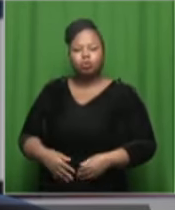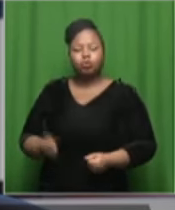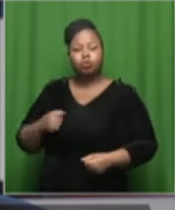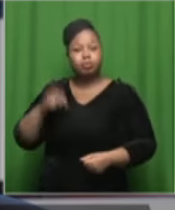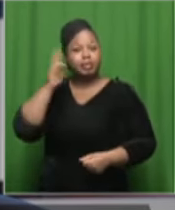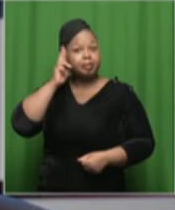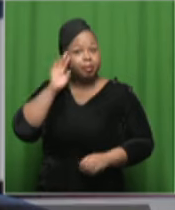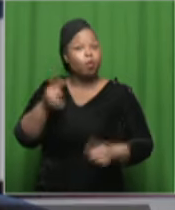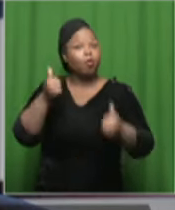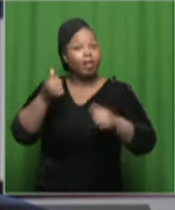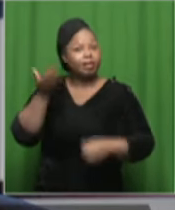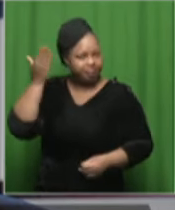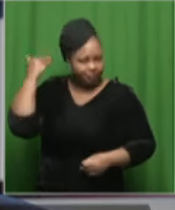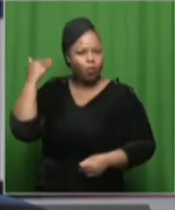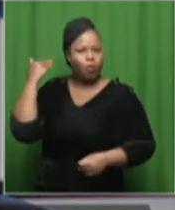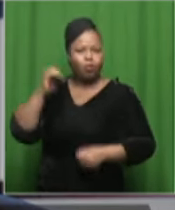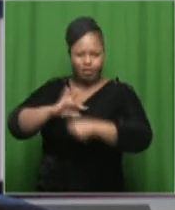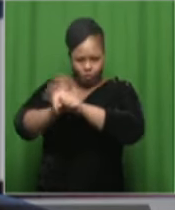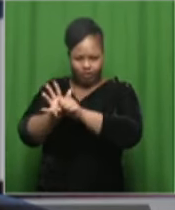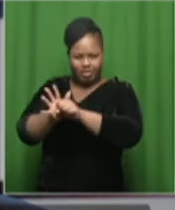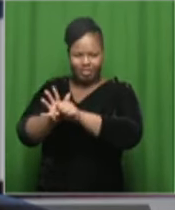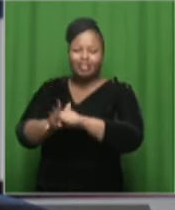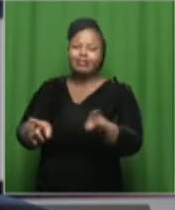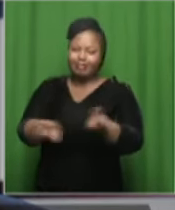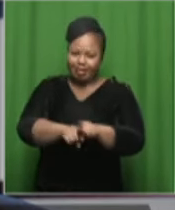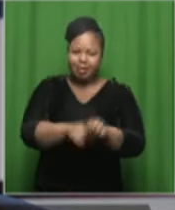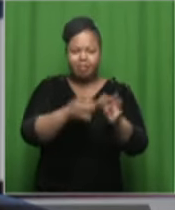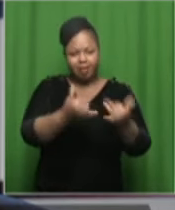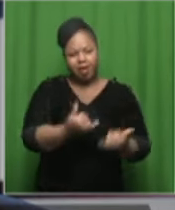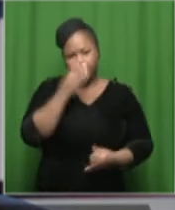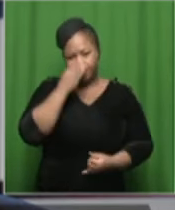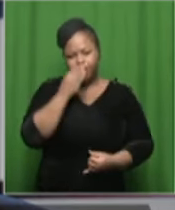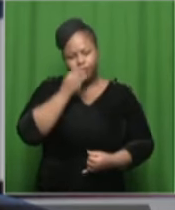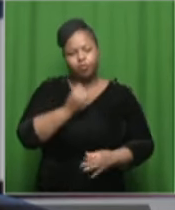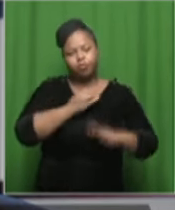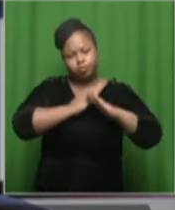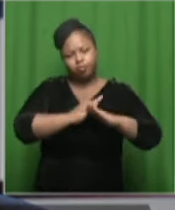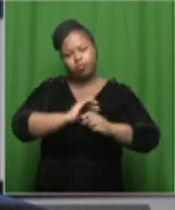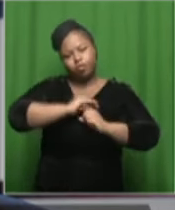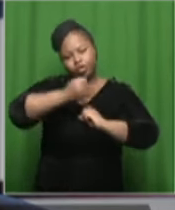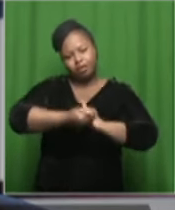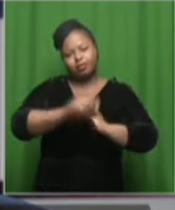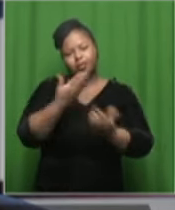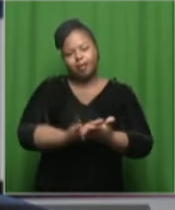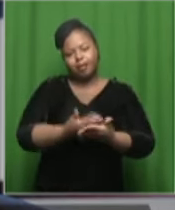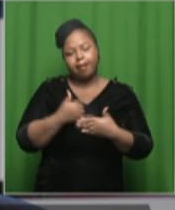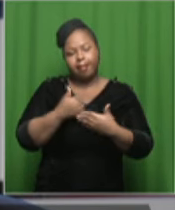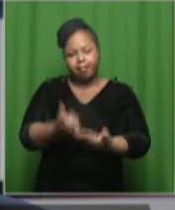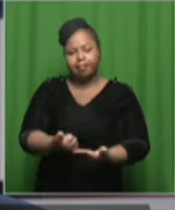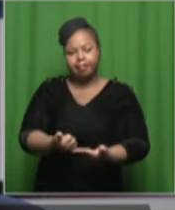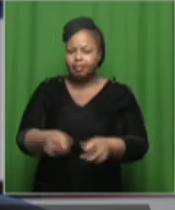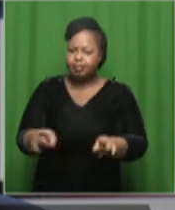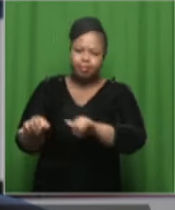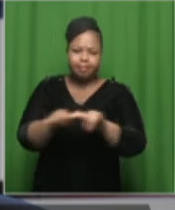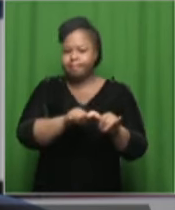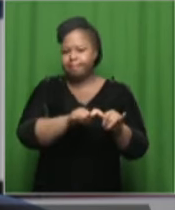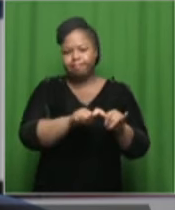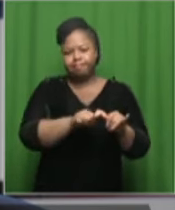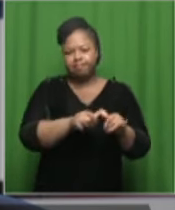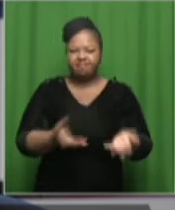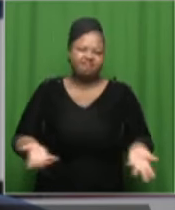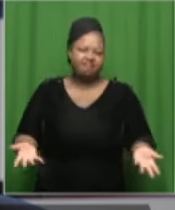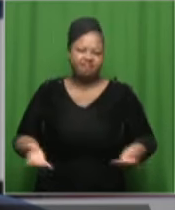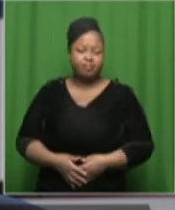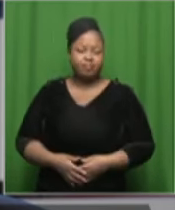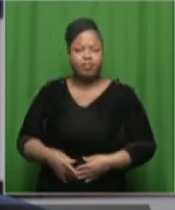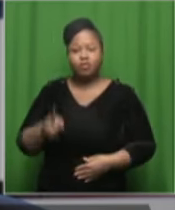memory. The same things that will protect you against an infection with COVID is going to protect against infections with influenza.